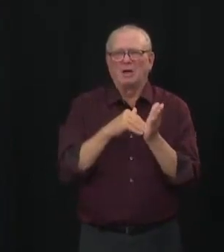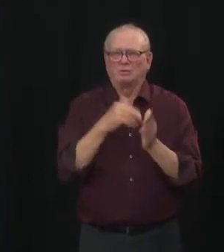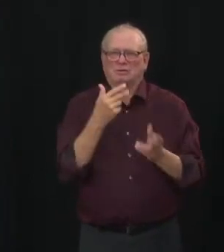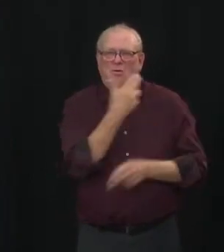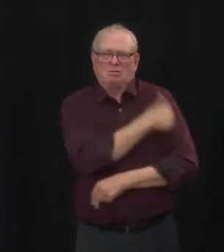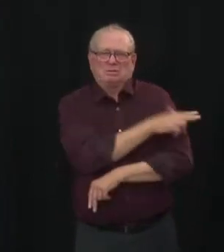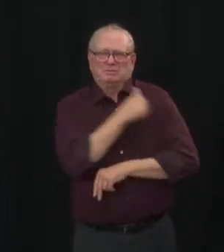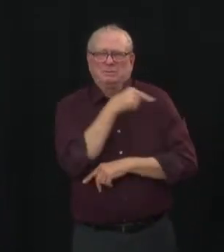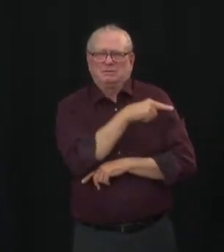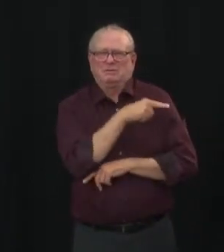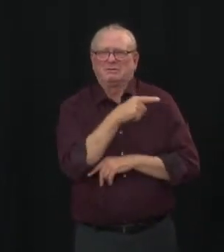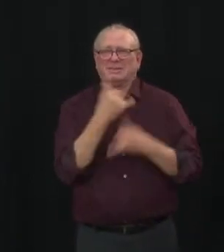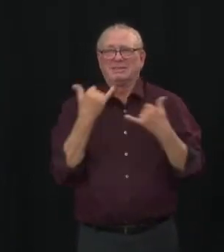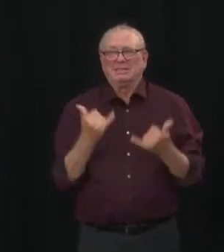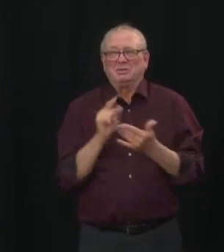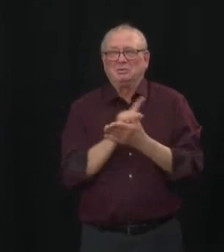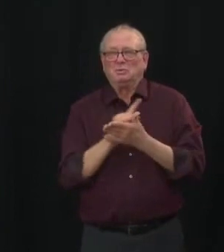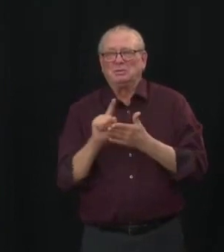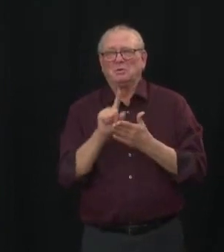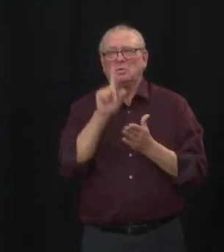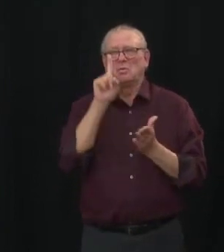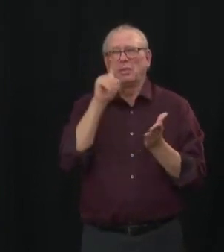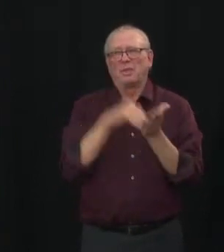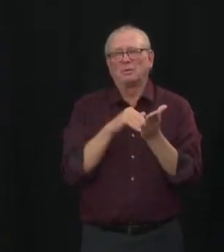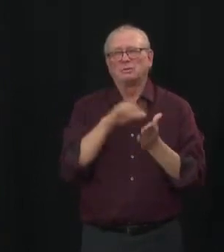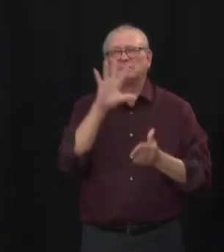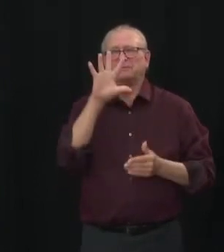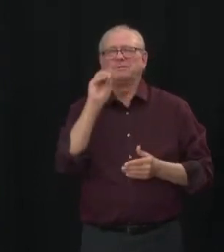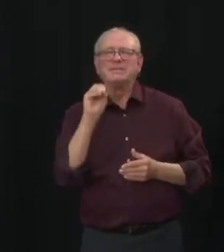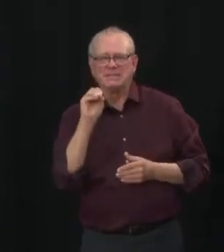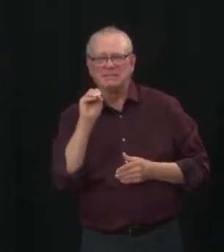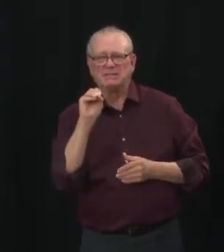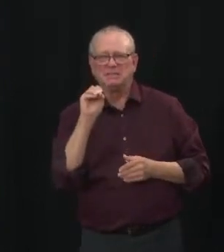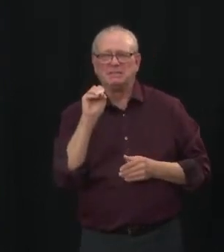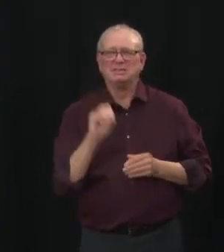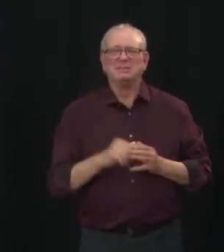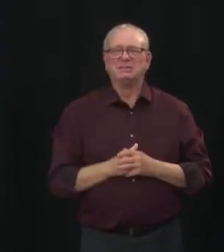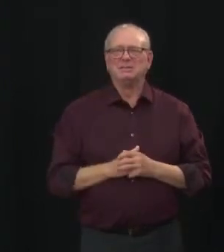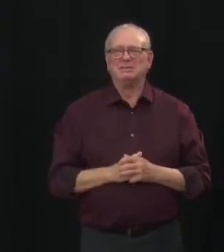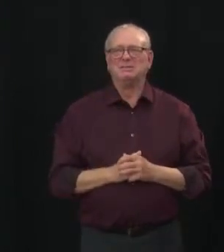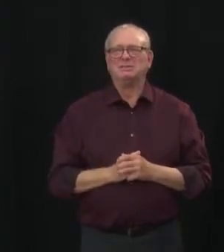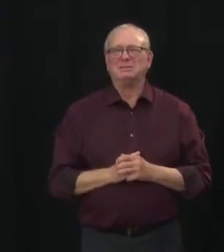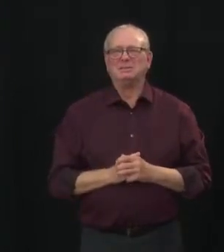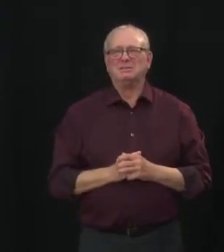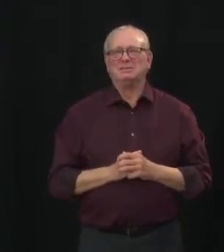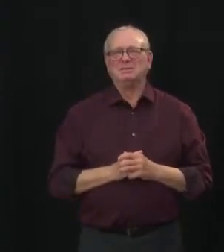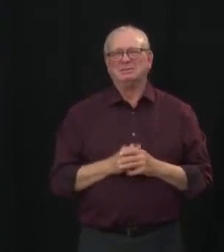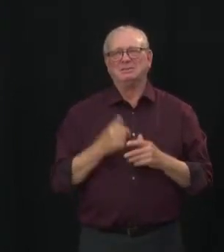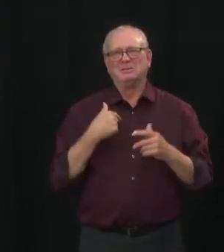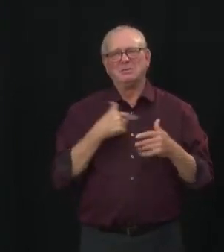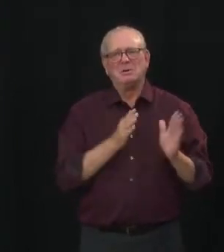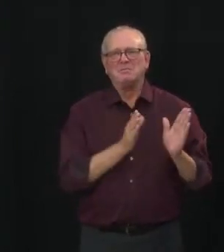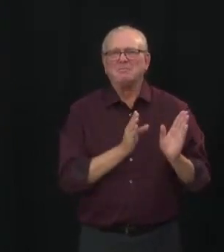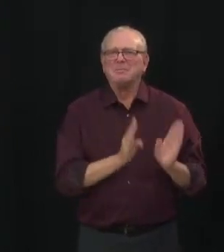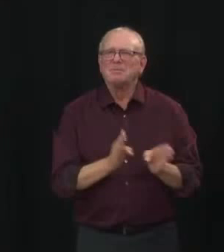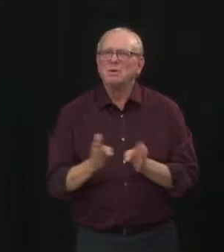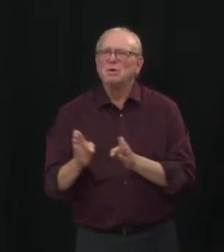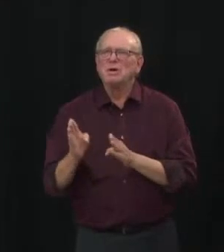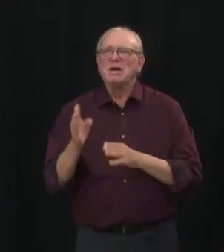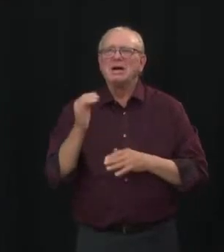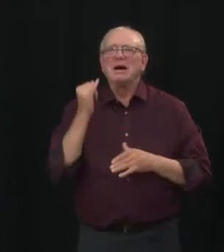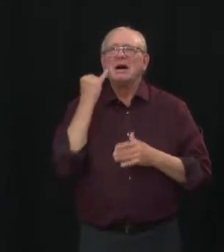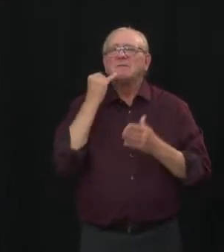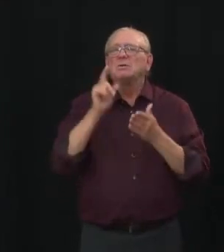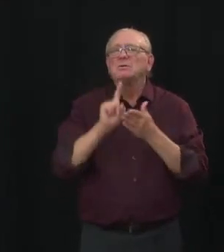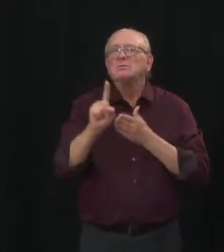further increase in the next few weeks, but we are prepared for it. And at this time, we do not expect the